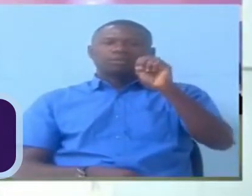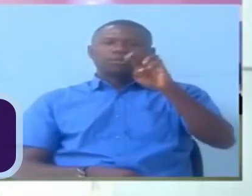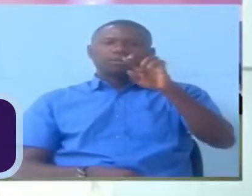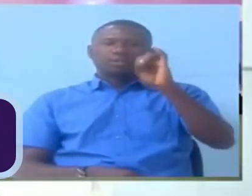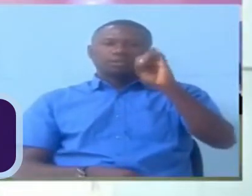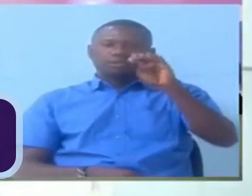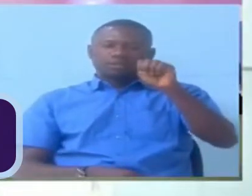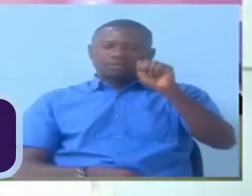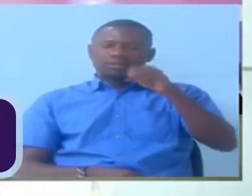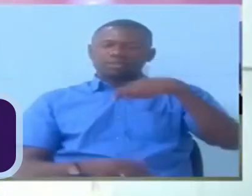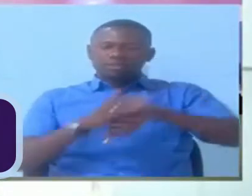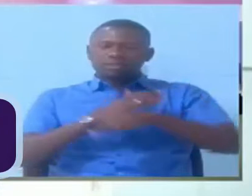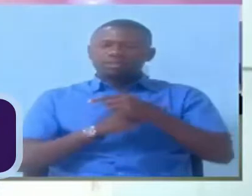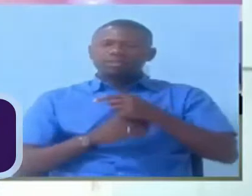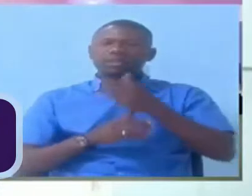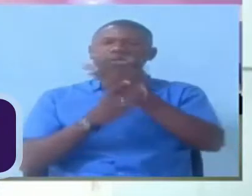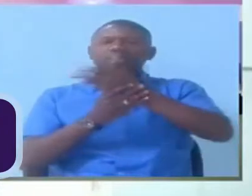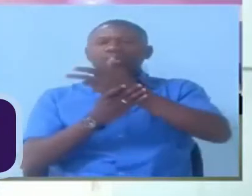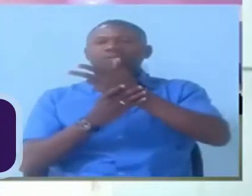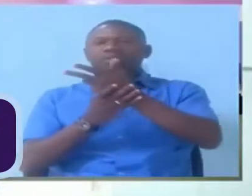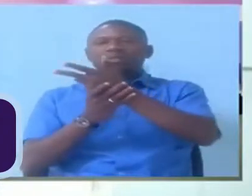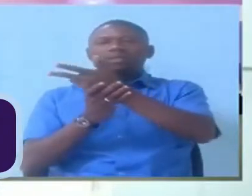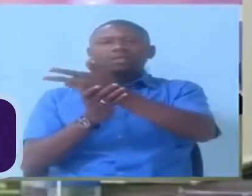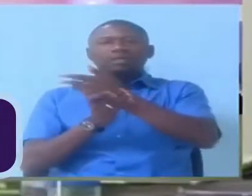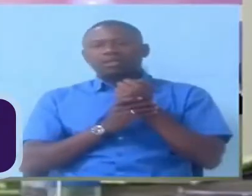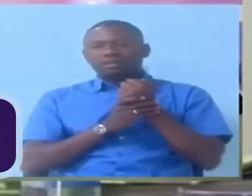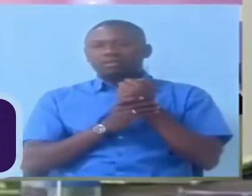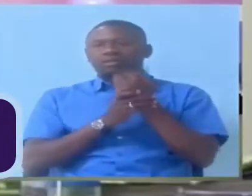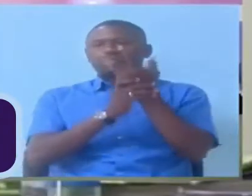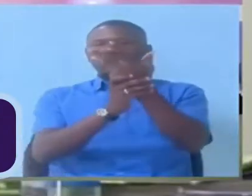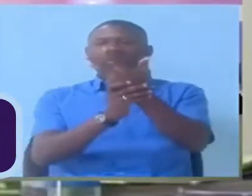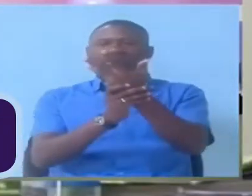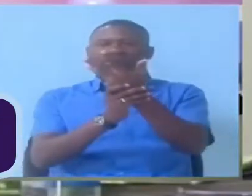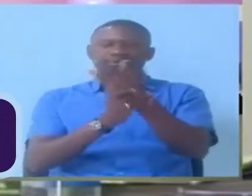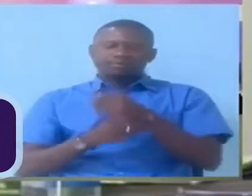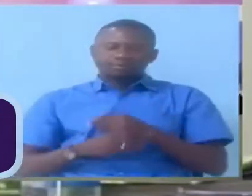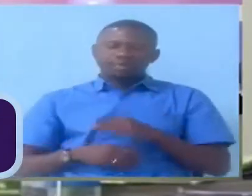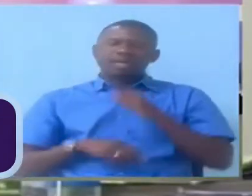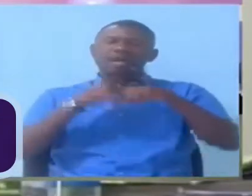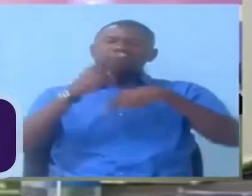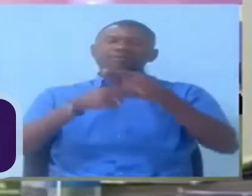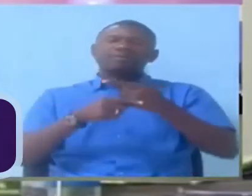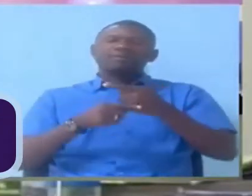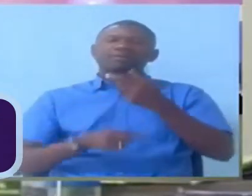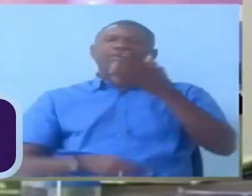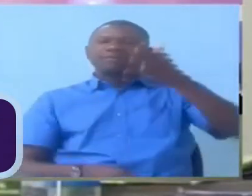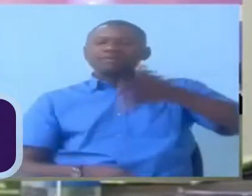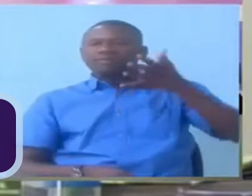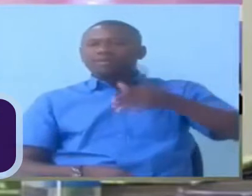in 1989. Between 1989, sa ko no birimbota karambungoto otumolendunta Gambia National